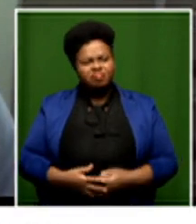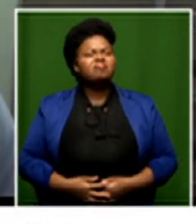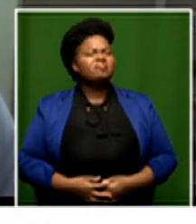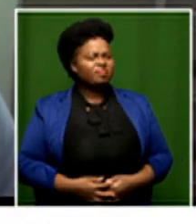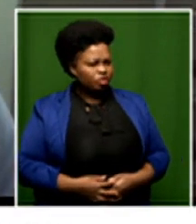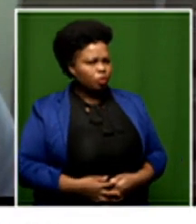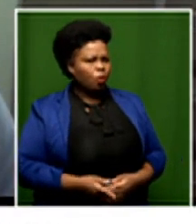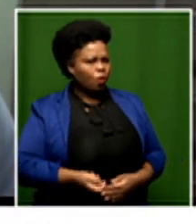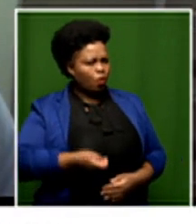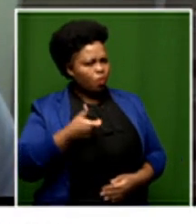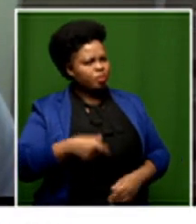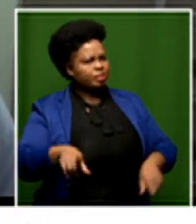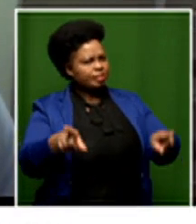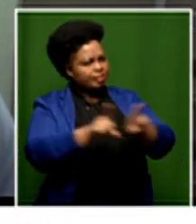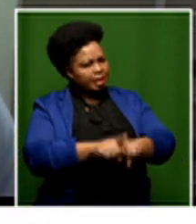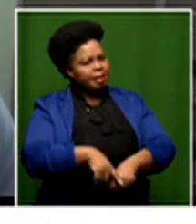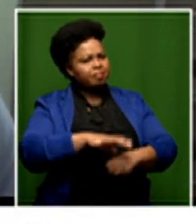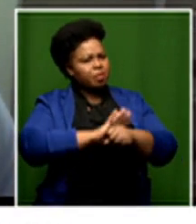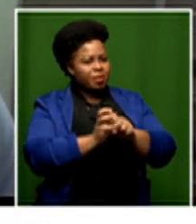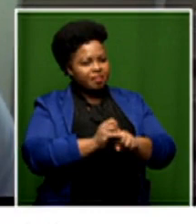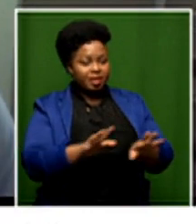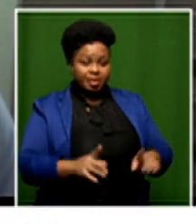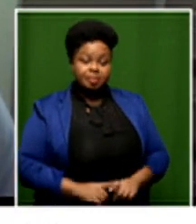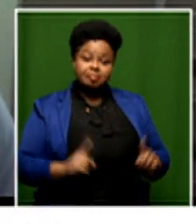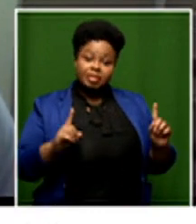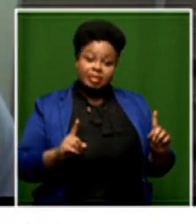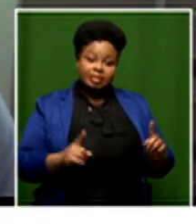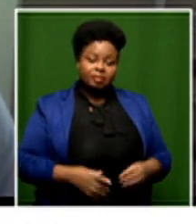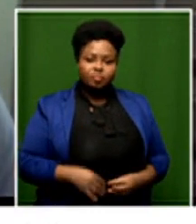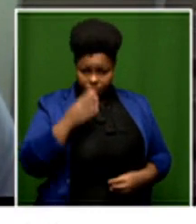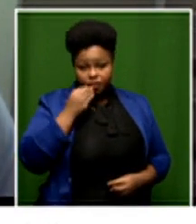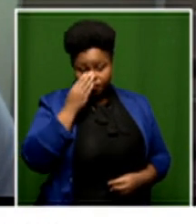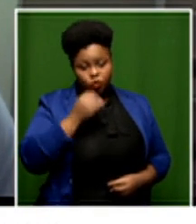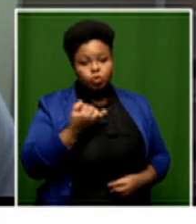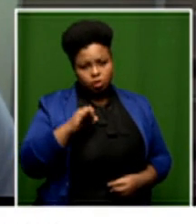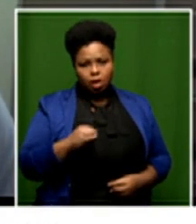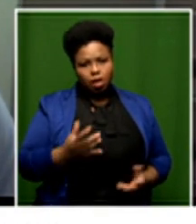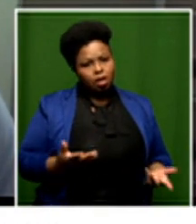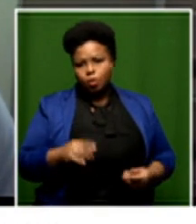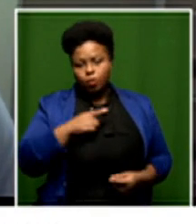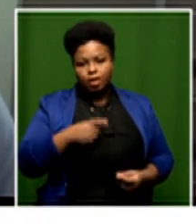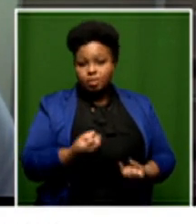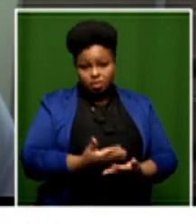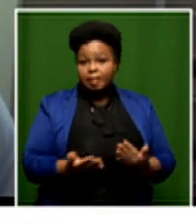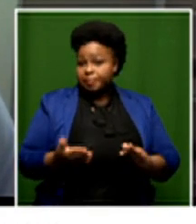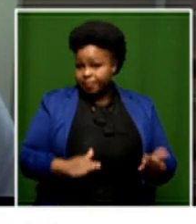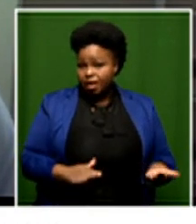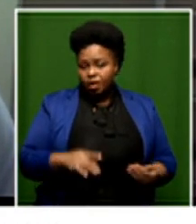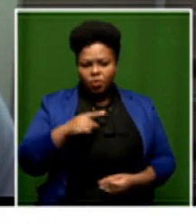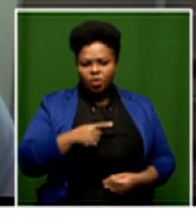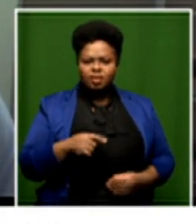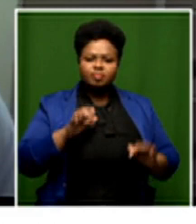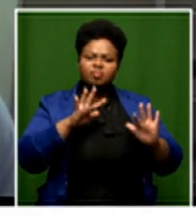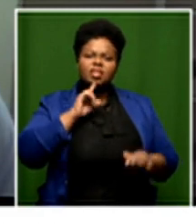similar to that of COVID, and yet it's not. But the flu is still a big killer. I mean, some of the numbers we talk about is